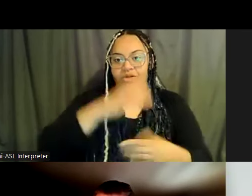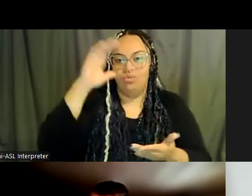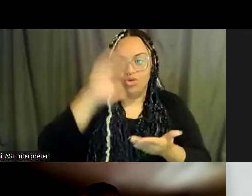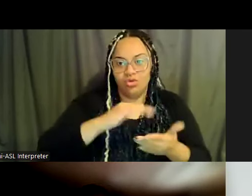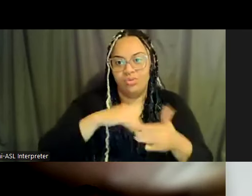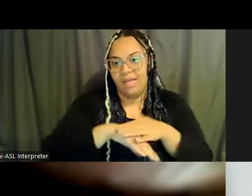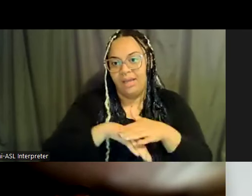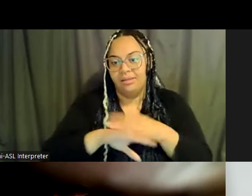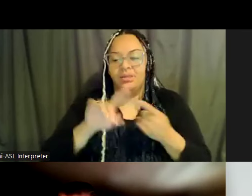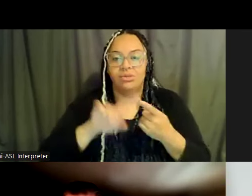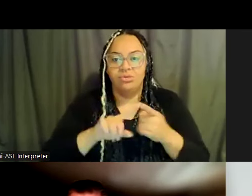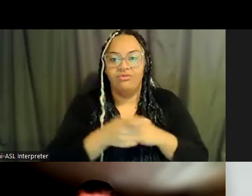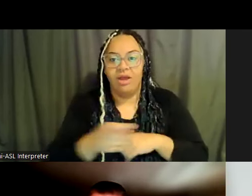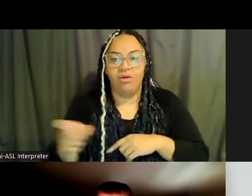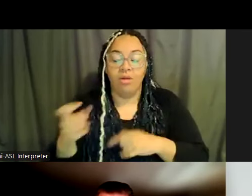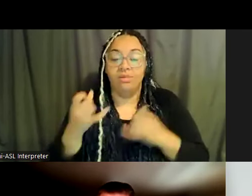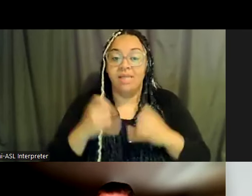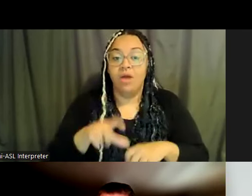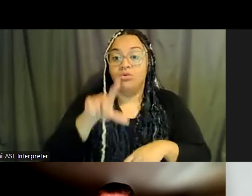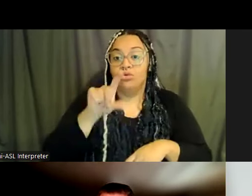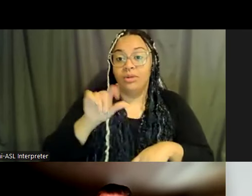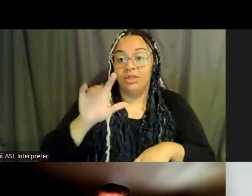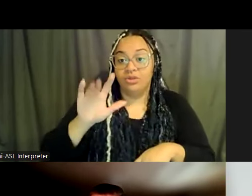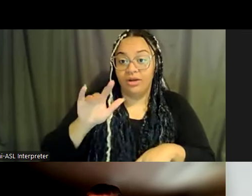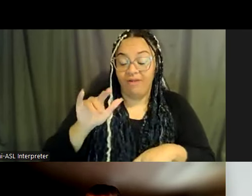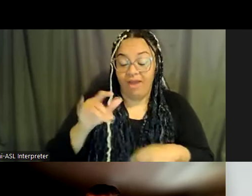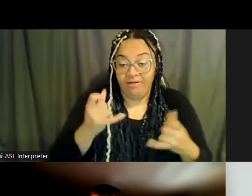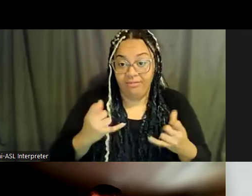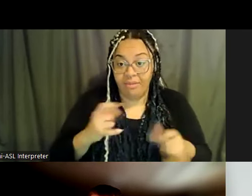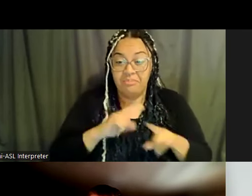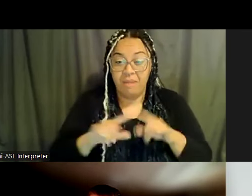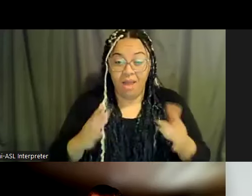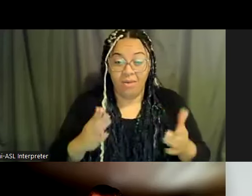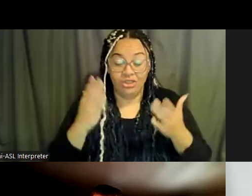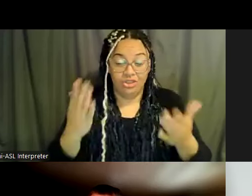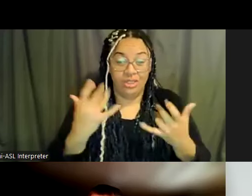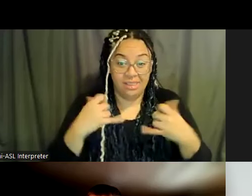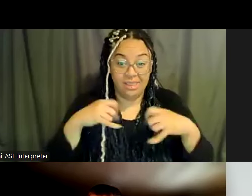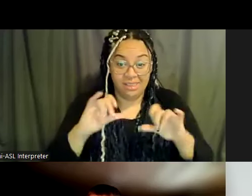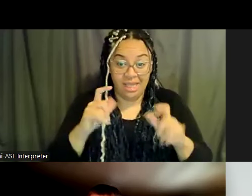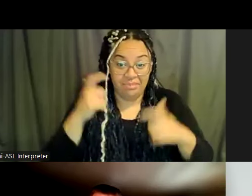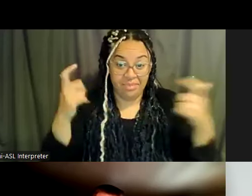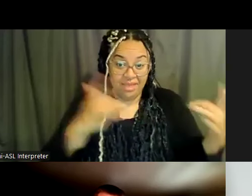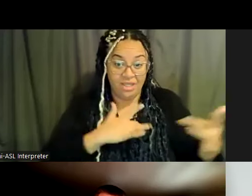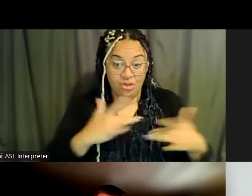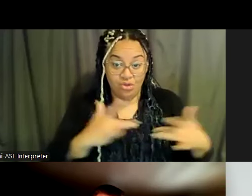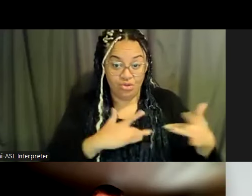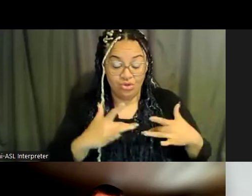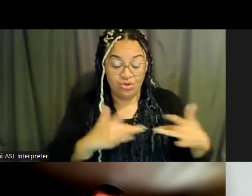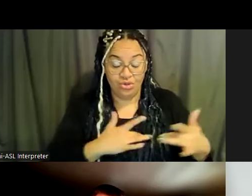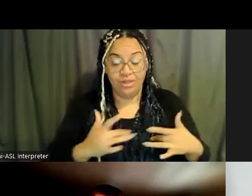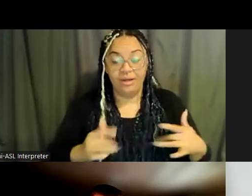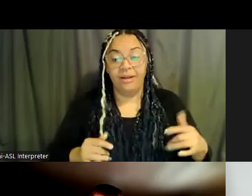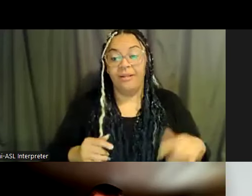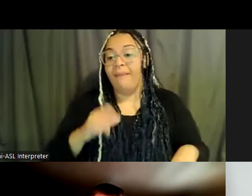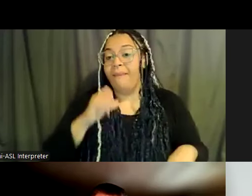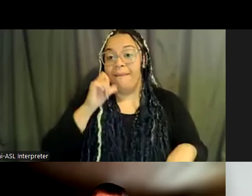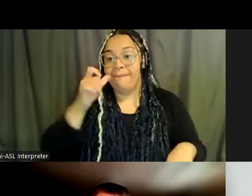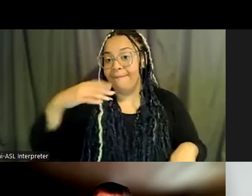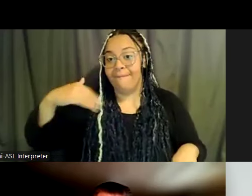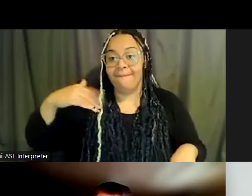Now, we're in 2025, but I would suggest that this is still a big concern. I haven't seen a